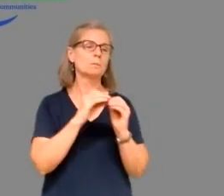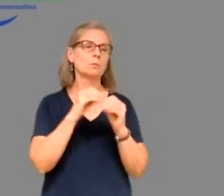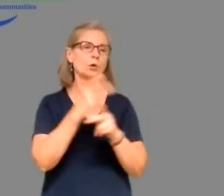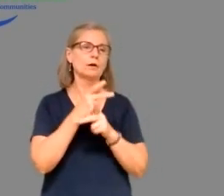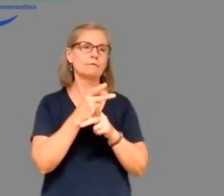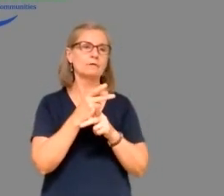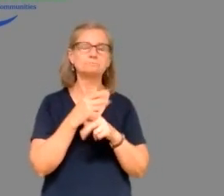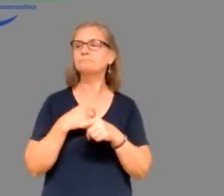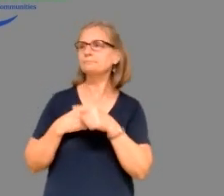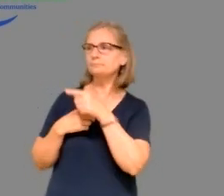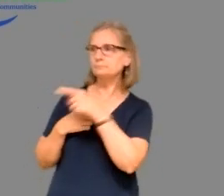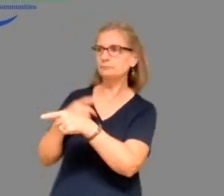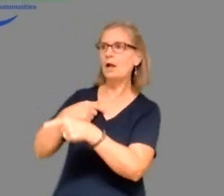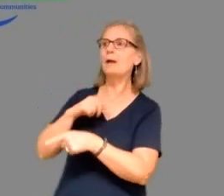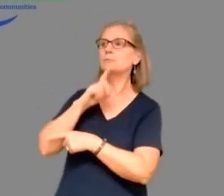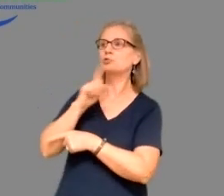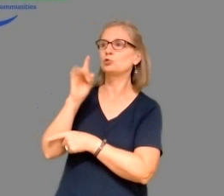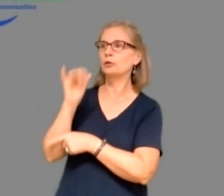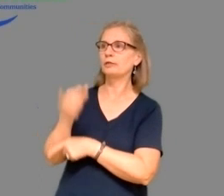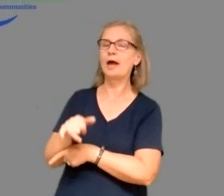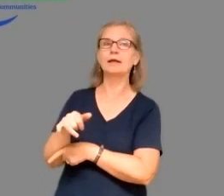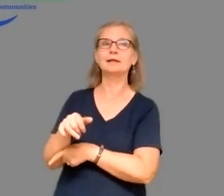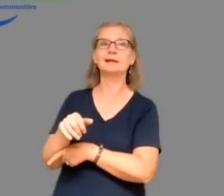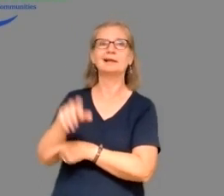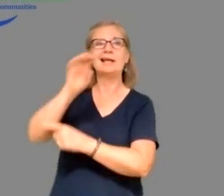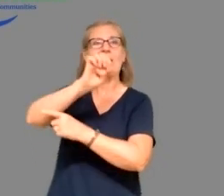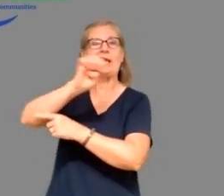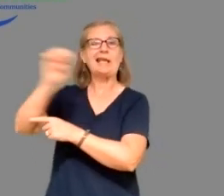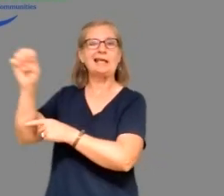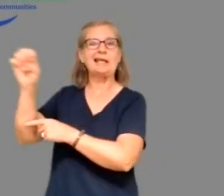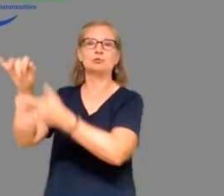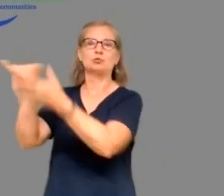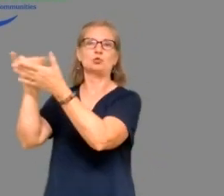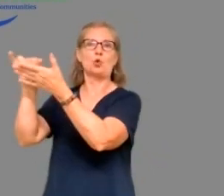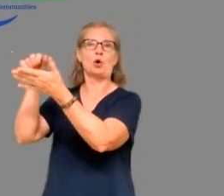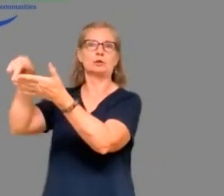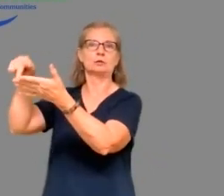East Coast, especially in New York, you got like 1 degree separation.